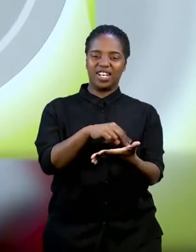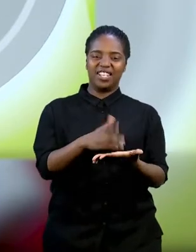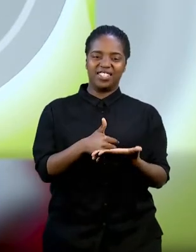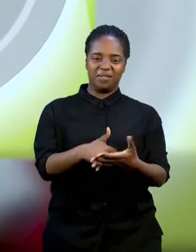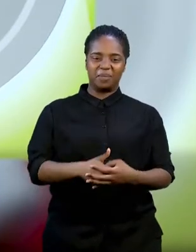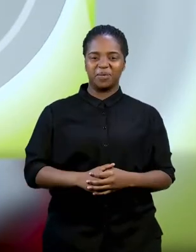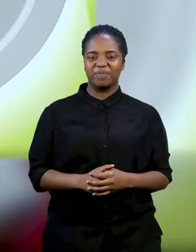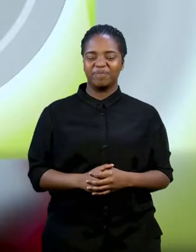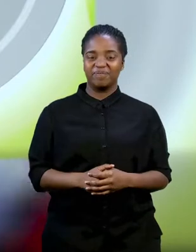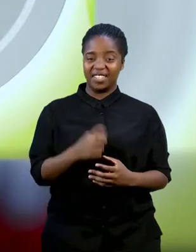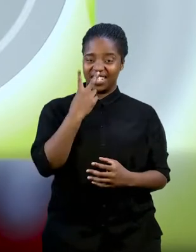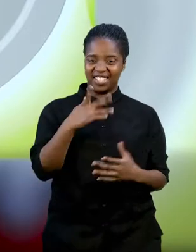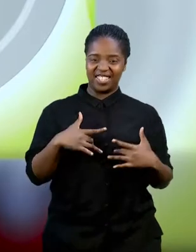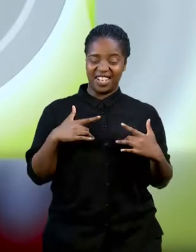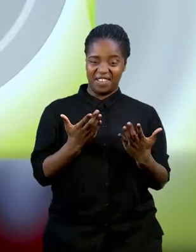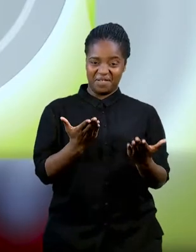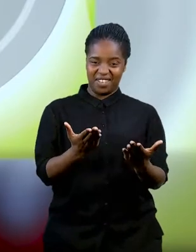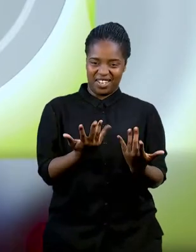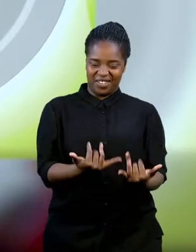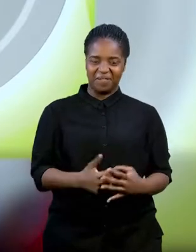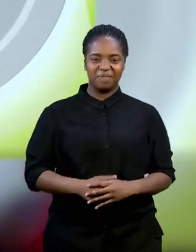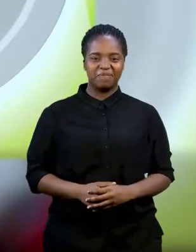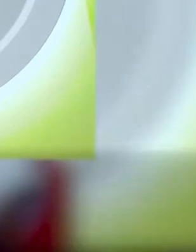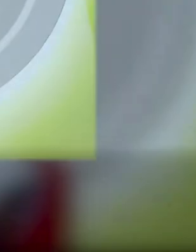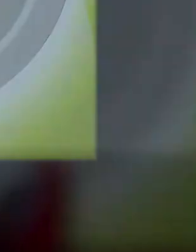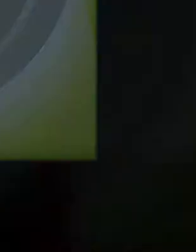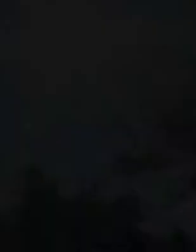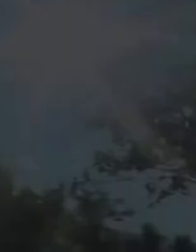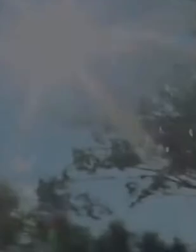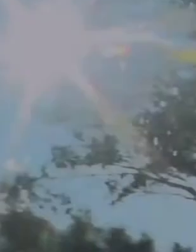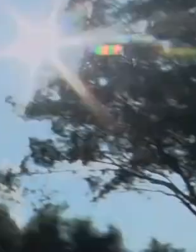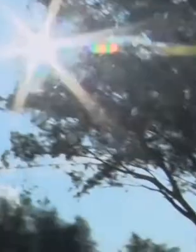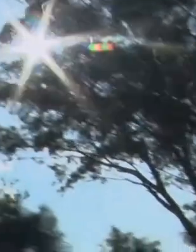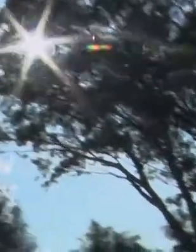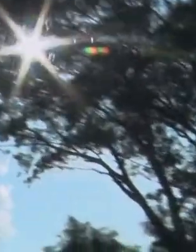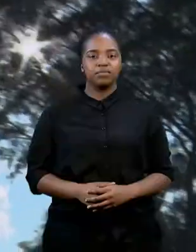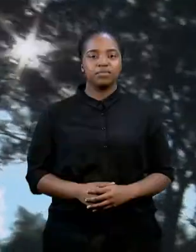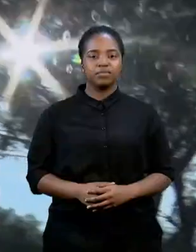motho sa go a gona go itsamaisa. Ya ba hey o fuma na dance. Shebella mo.